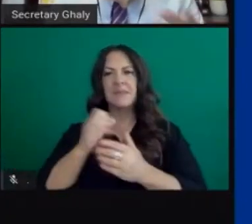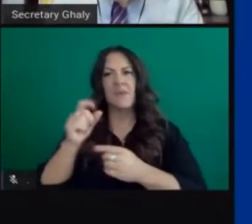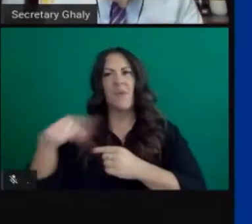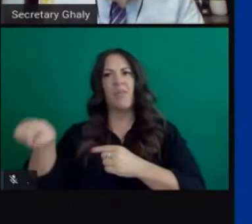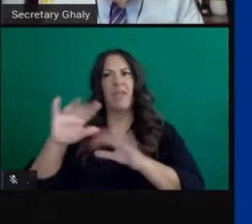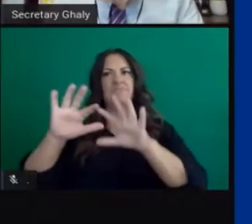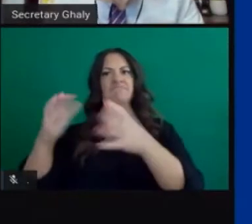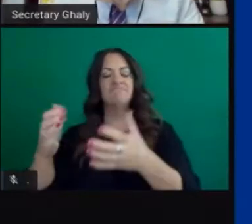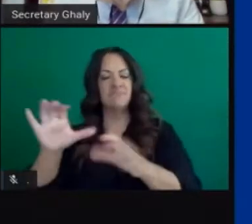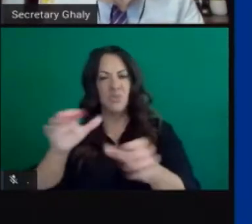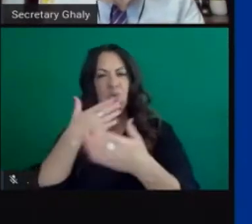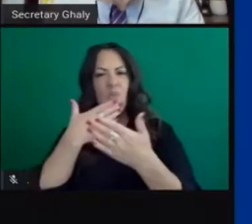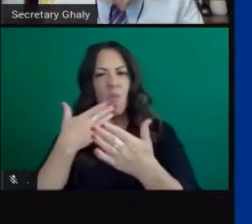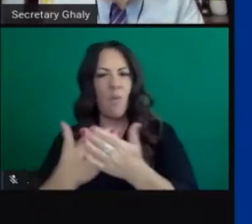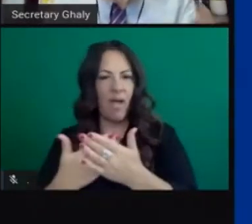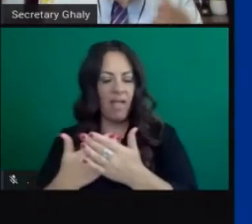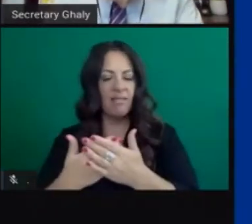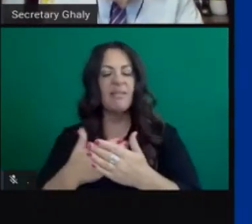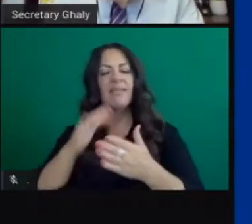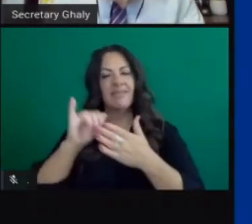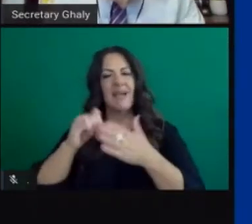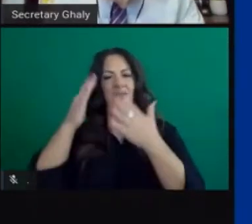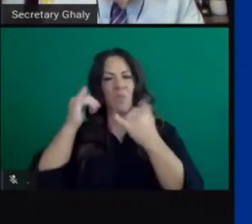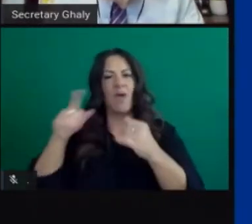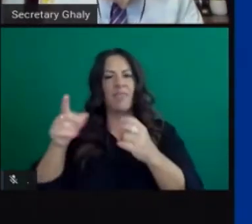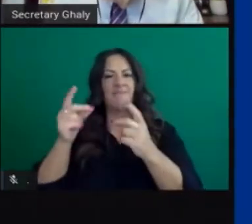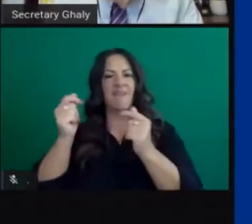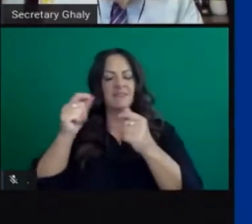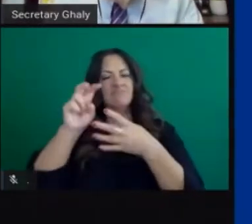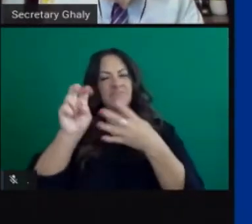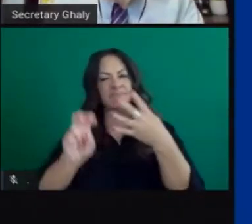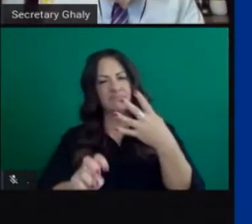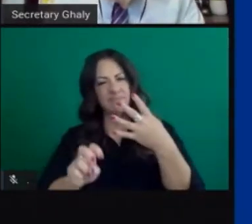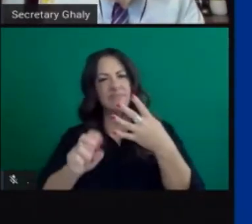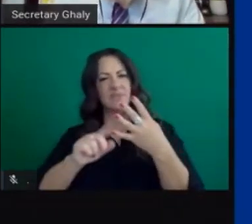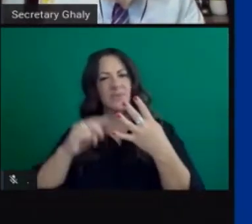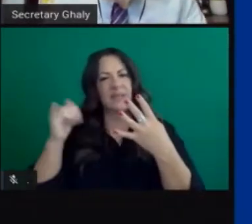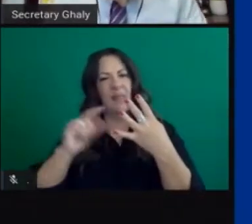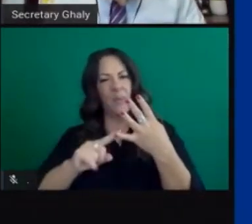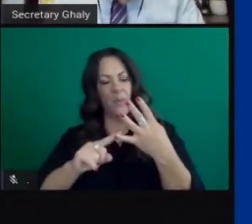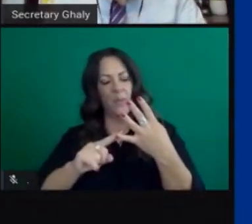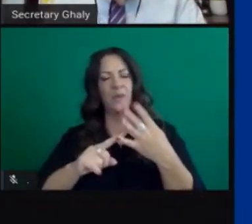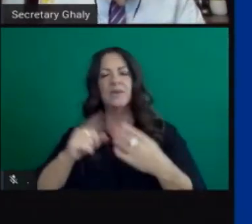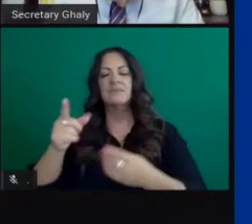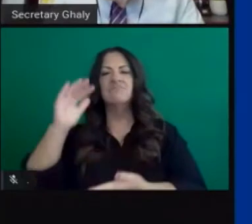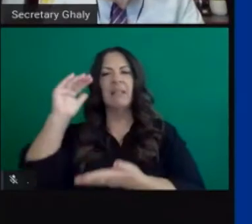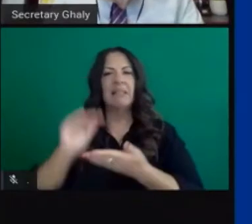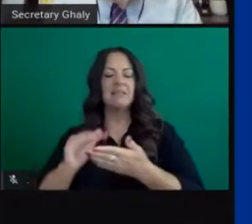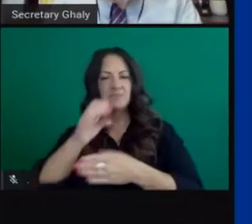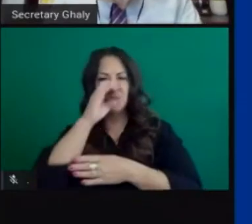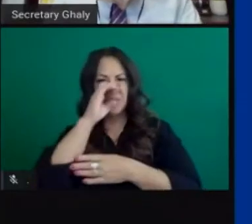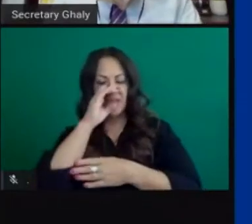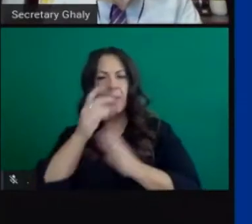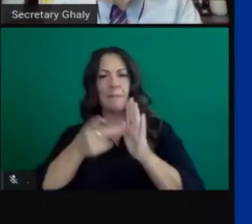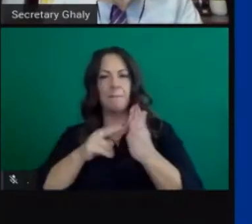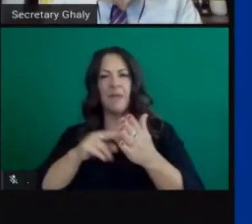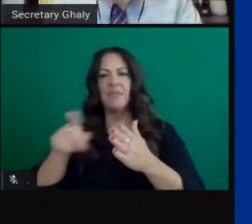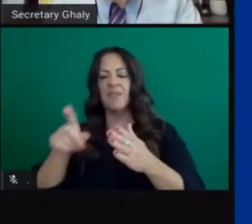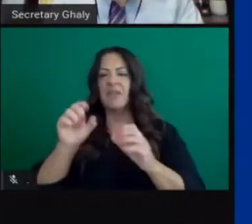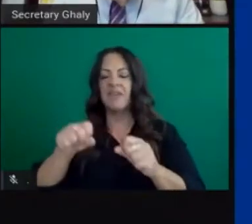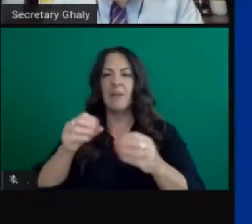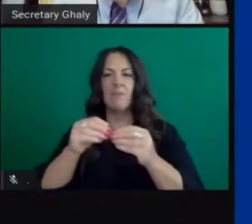whole, and lower than not just the tier less restrictive than where they were, but actually 2 tiers less